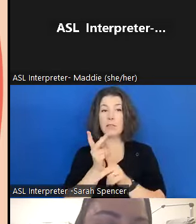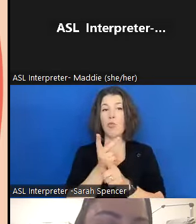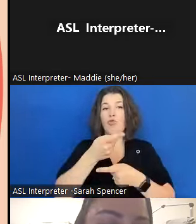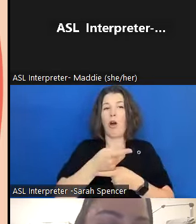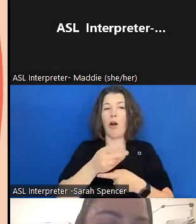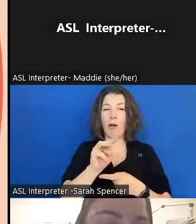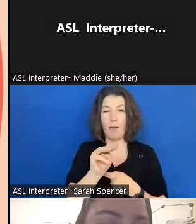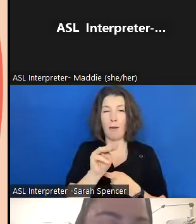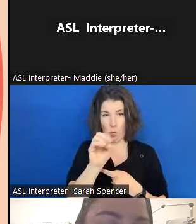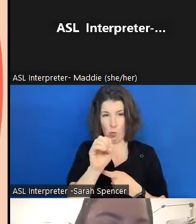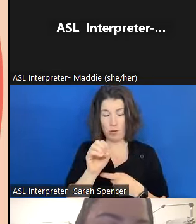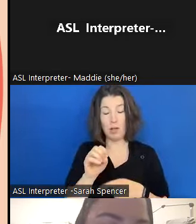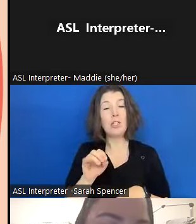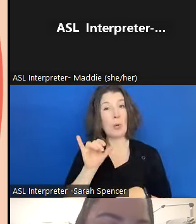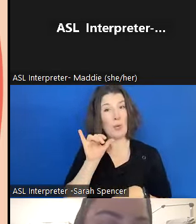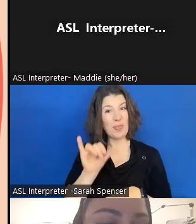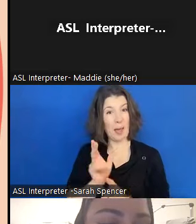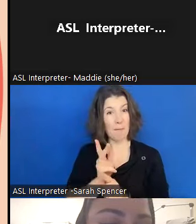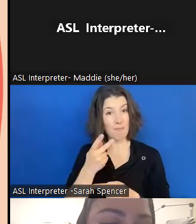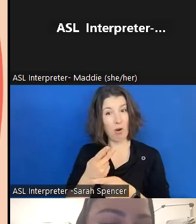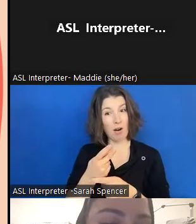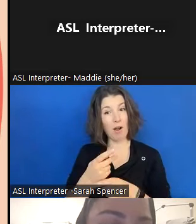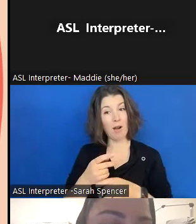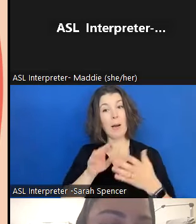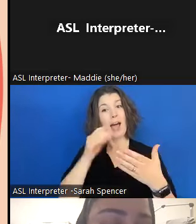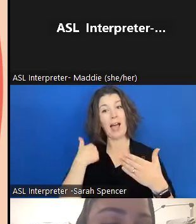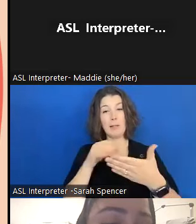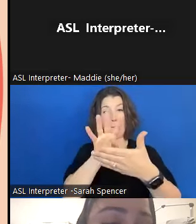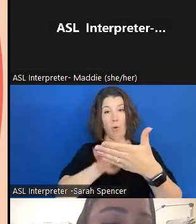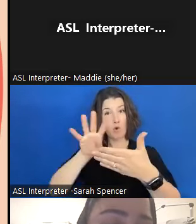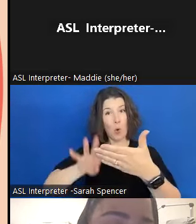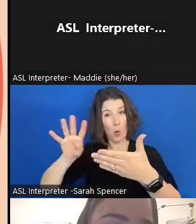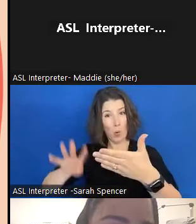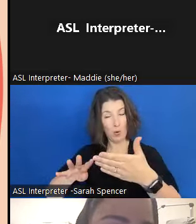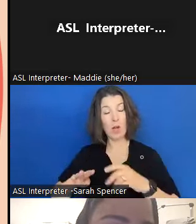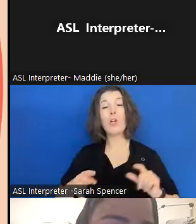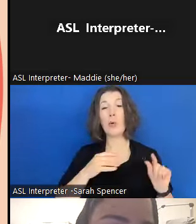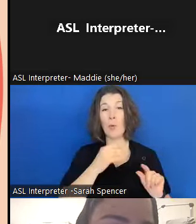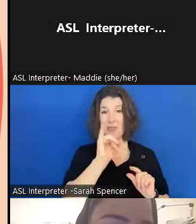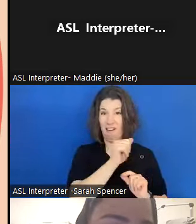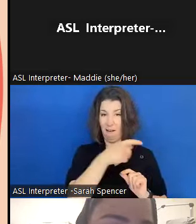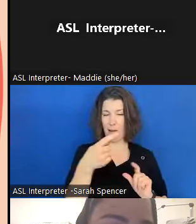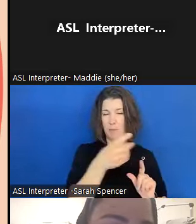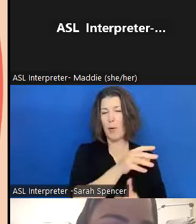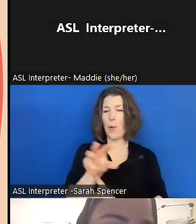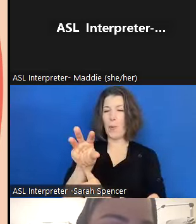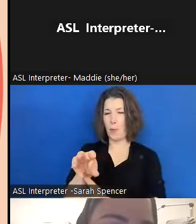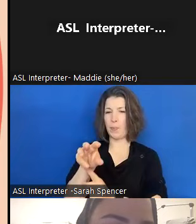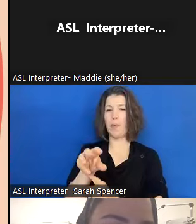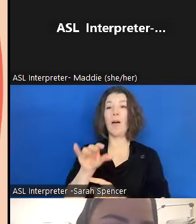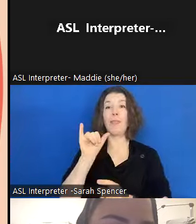the barcode of whatever product they are looking at, and it'll read out what the product is. And